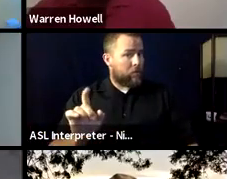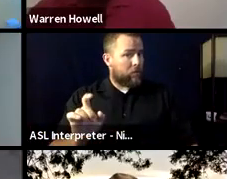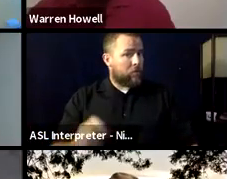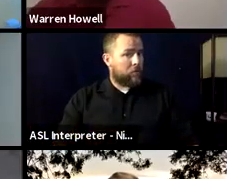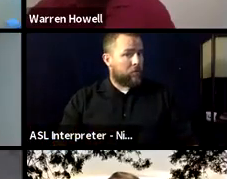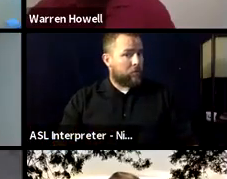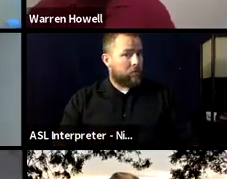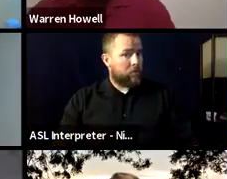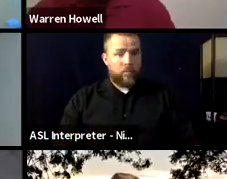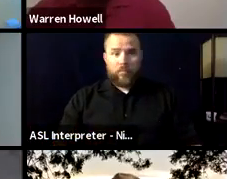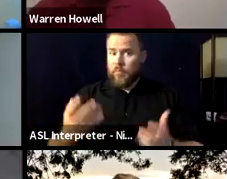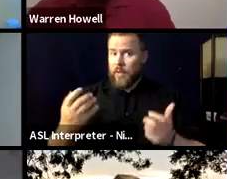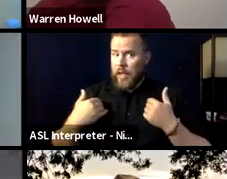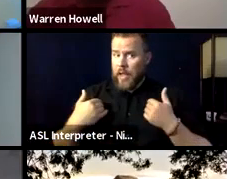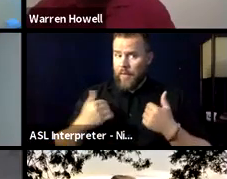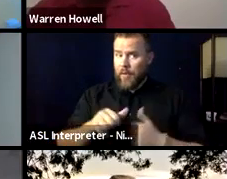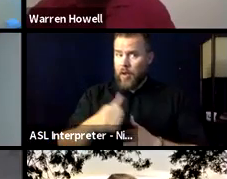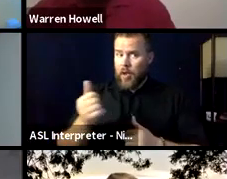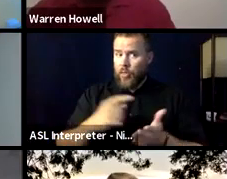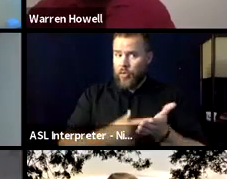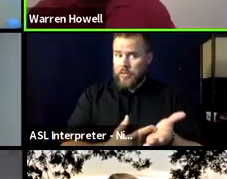Any discussion of that?